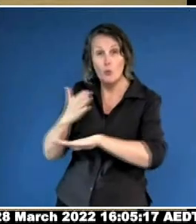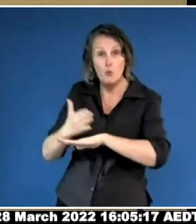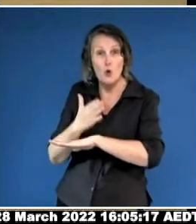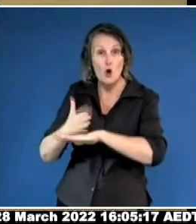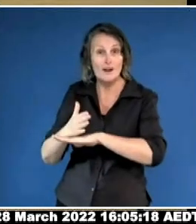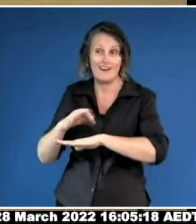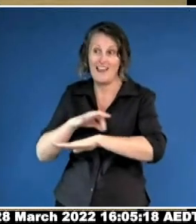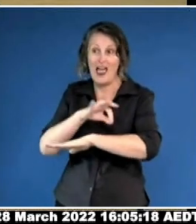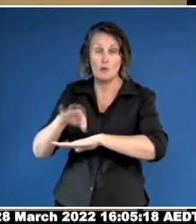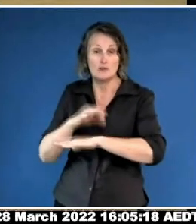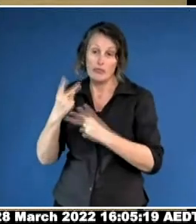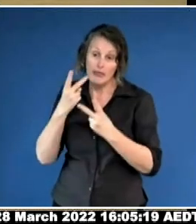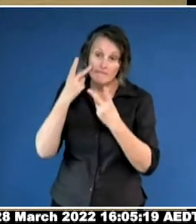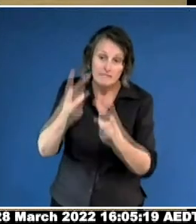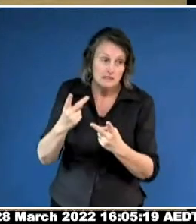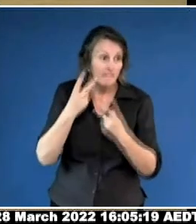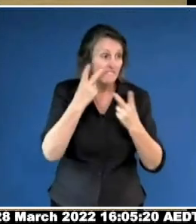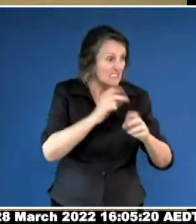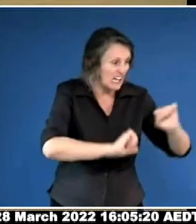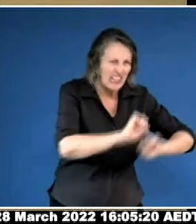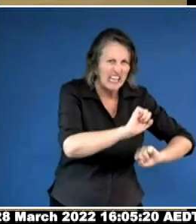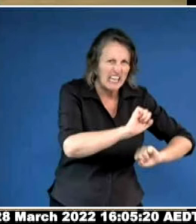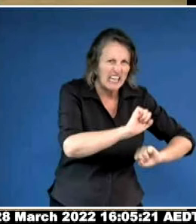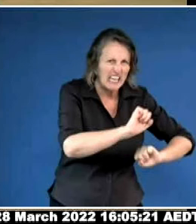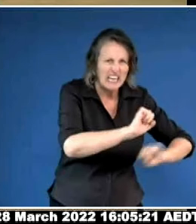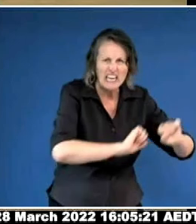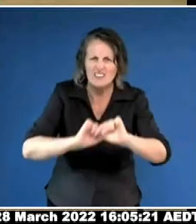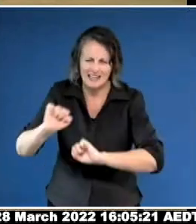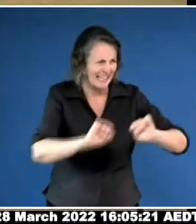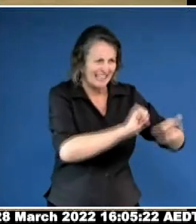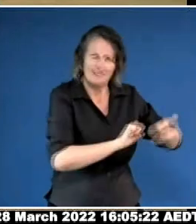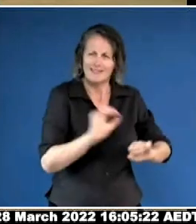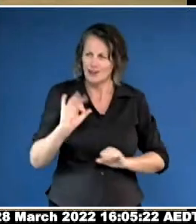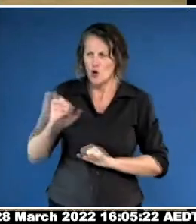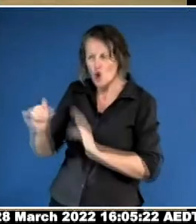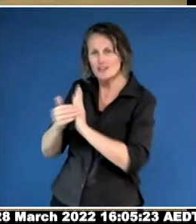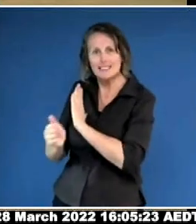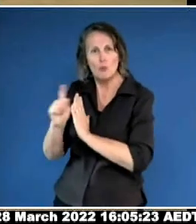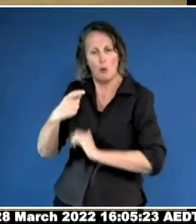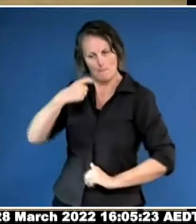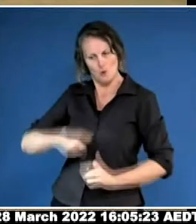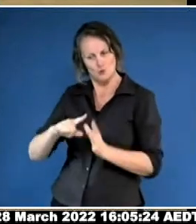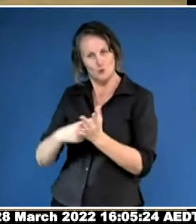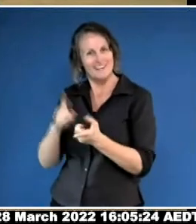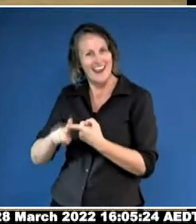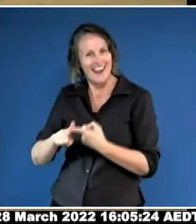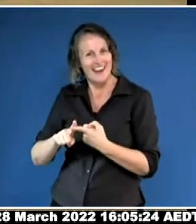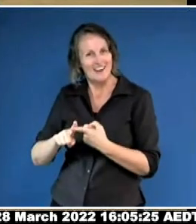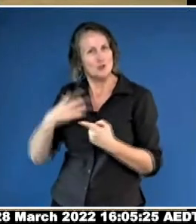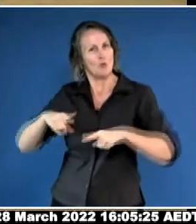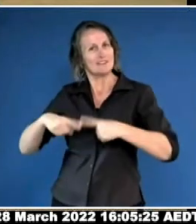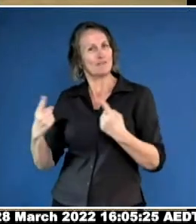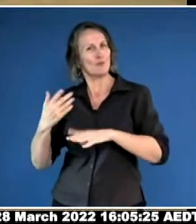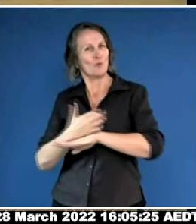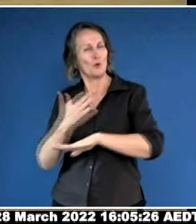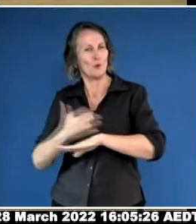hours are just going to people's homes and doing cleaning for people who don't need personal care and community access supports. The workers